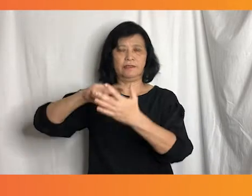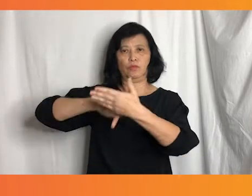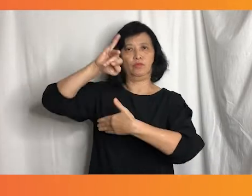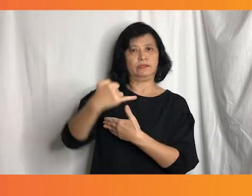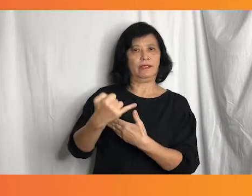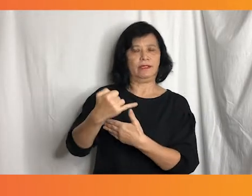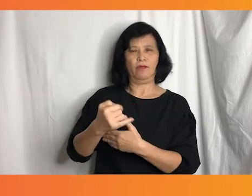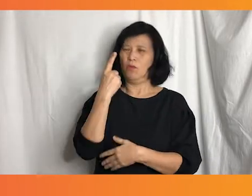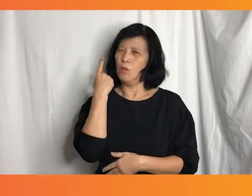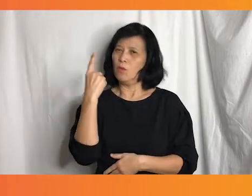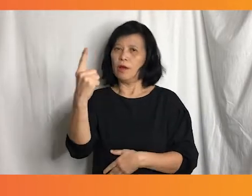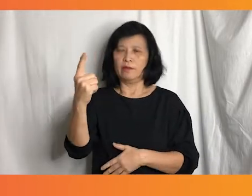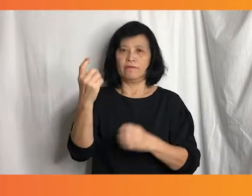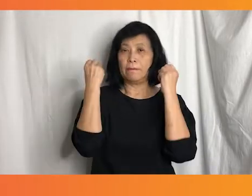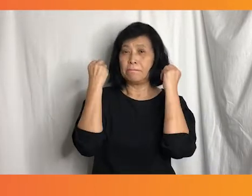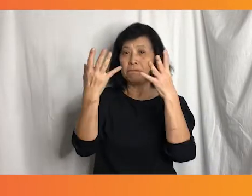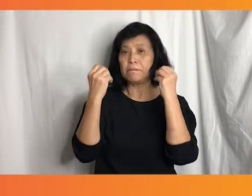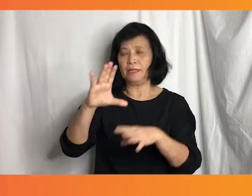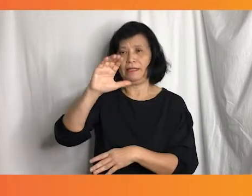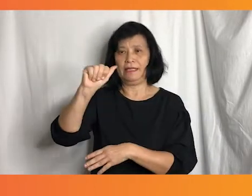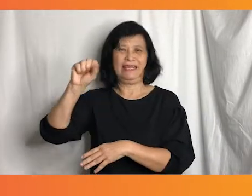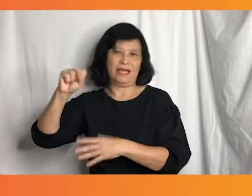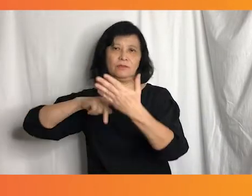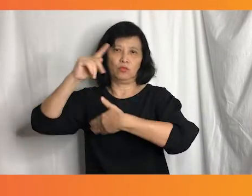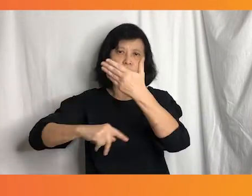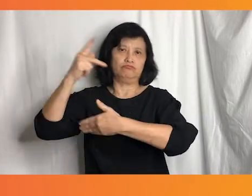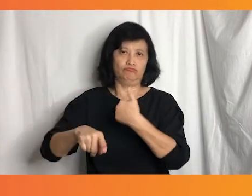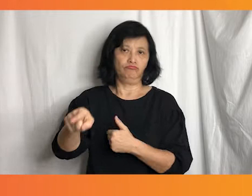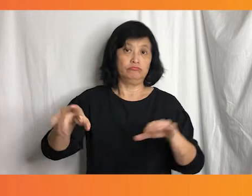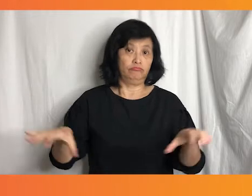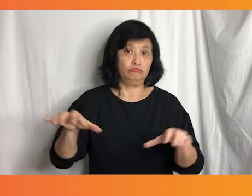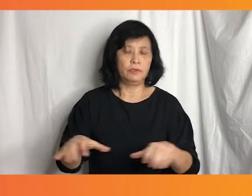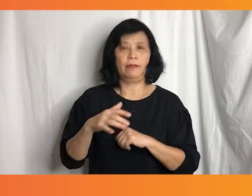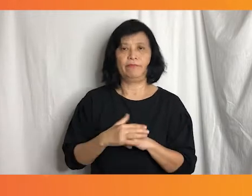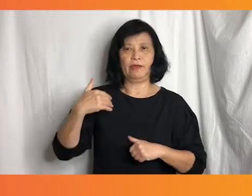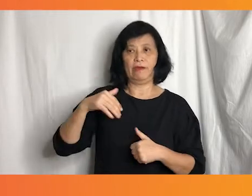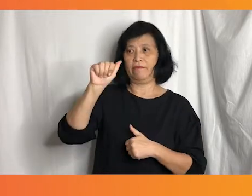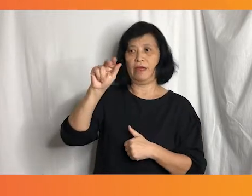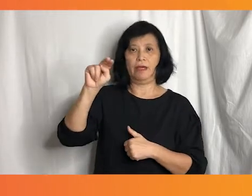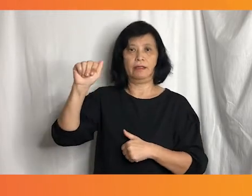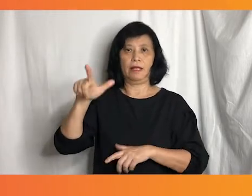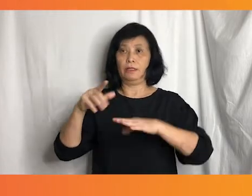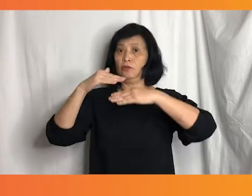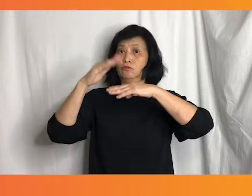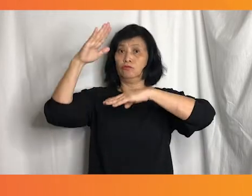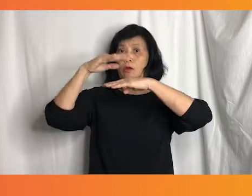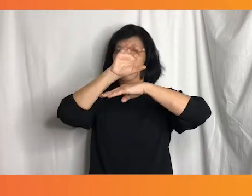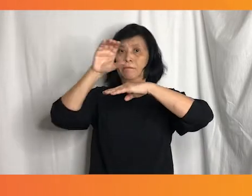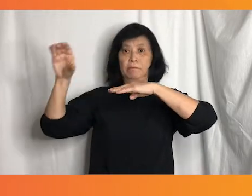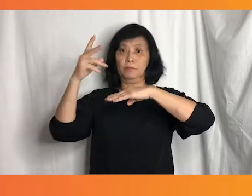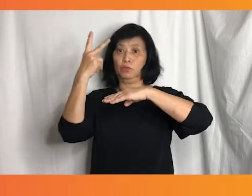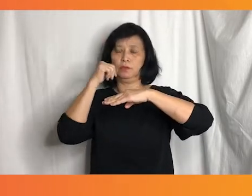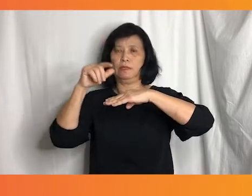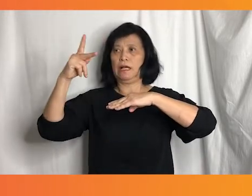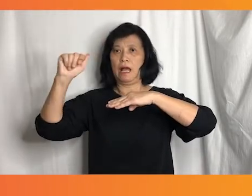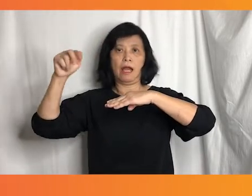I'mPOSSIBLE CAS project as one of their many CASs that they do. Okay, so we have the Annalie also on the top, and then